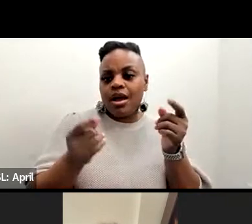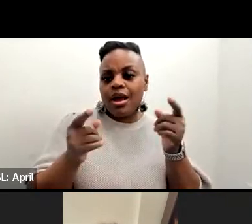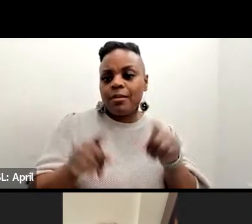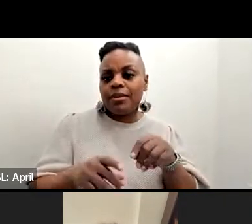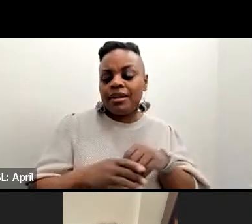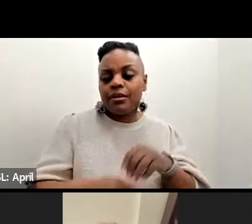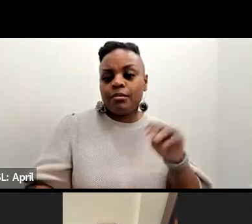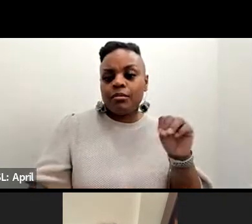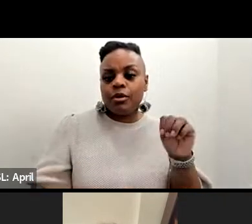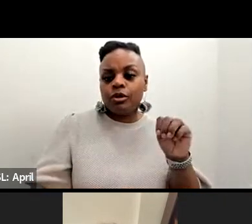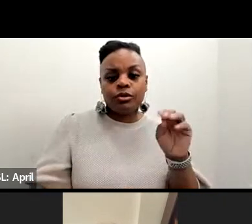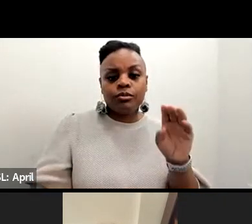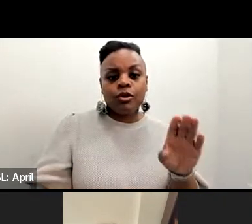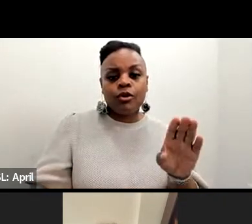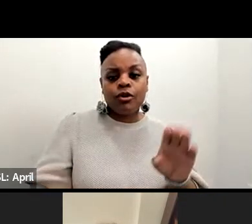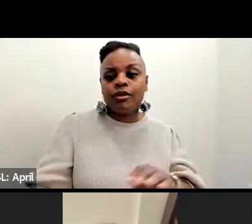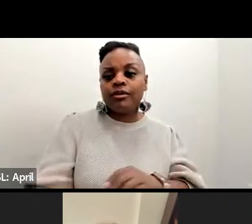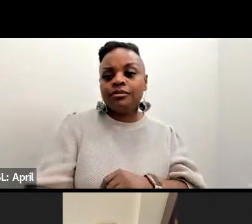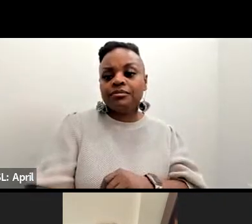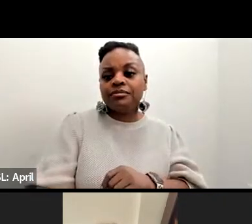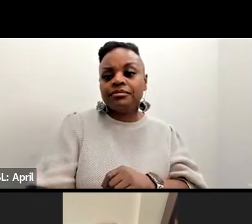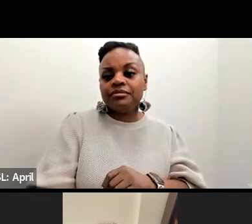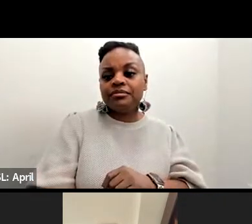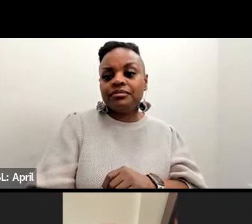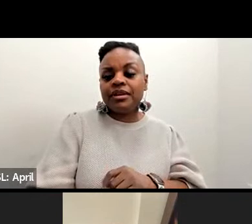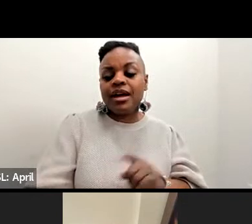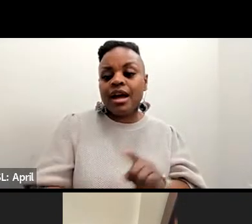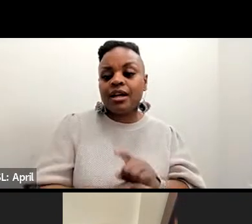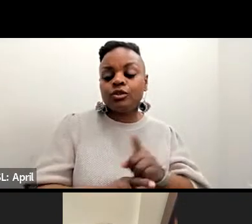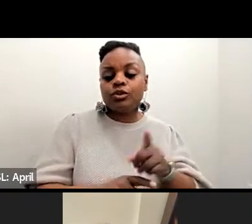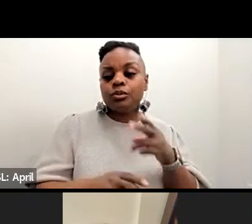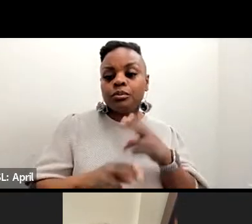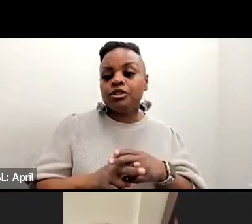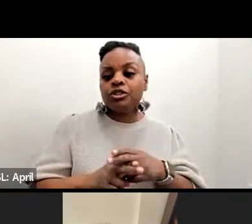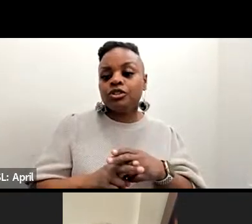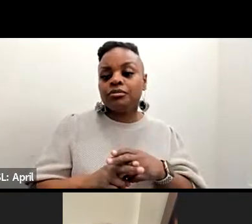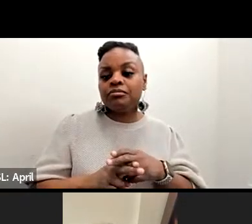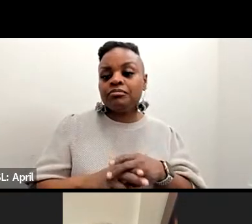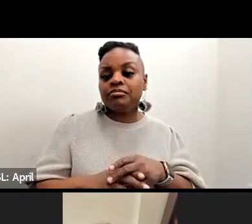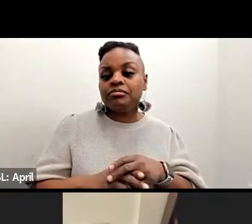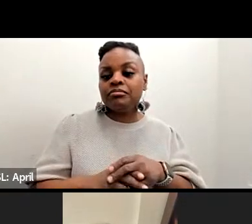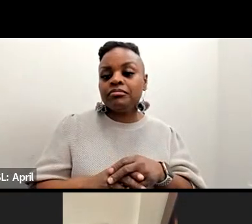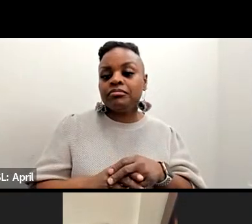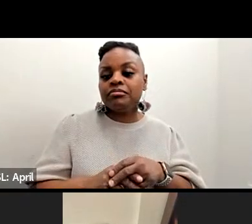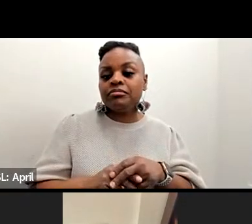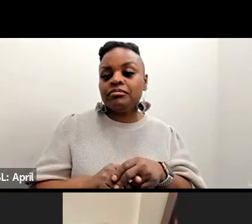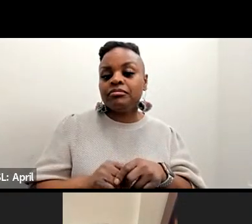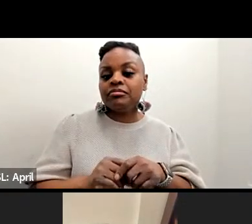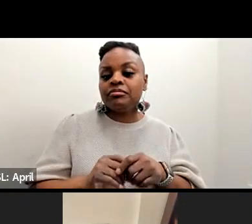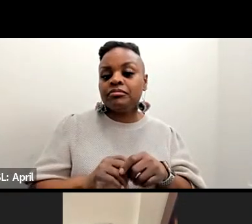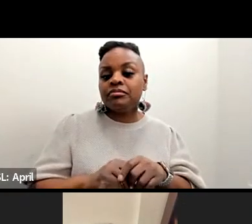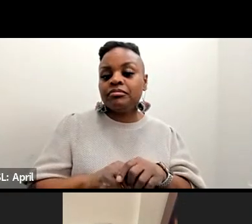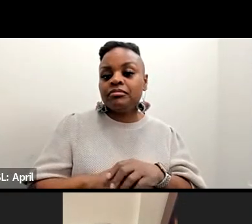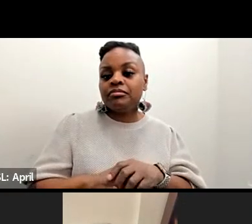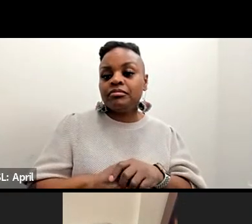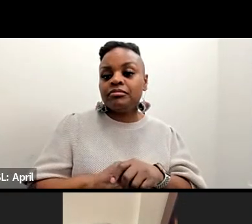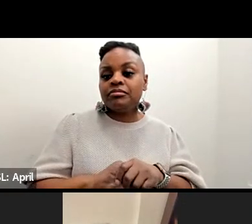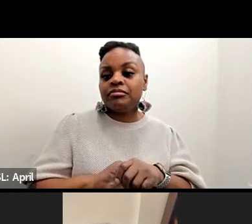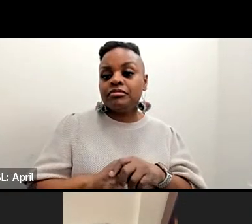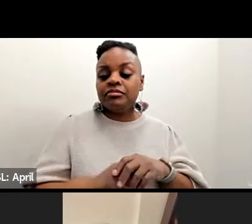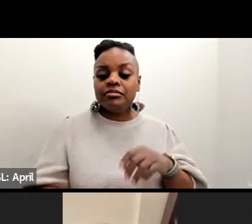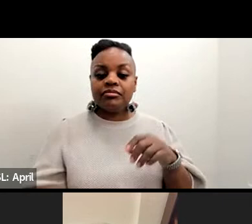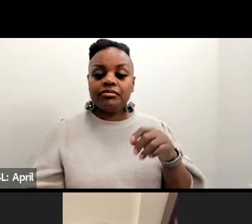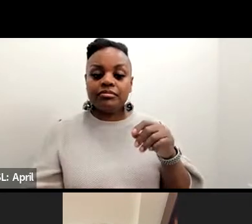you mentioned, Tanasi, that some interesting theoretical contributions for not only reframing the Brotherhood, but maybe thinking